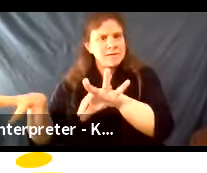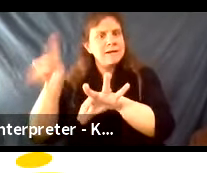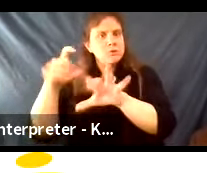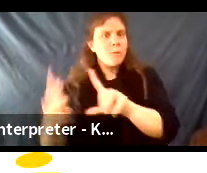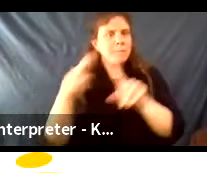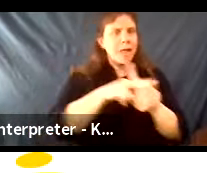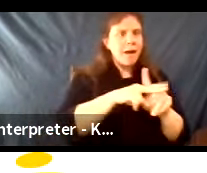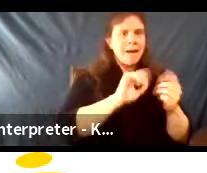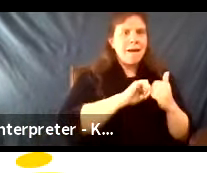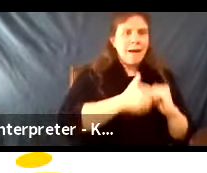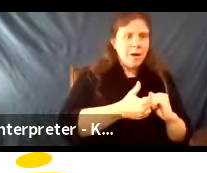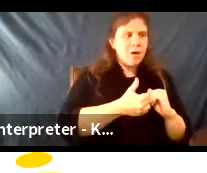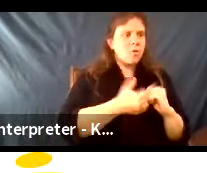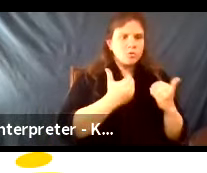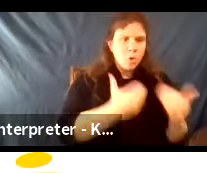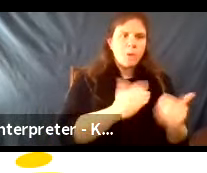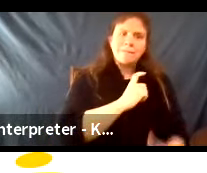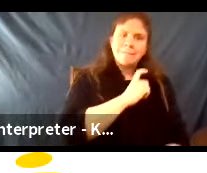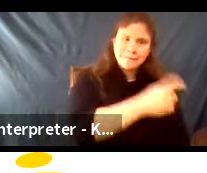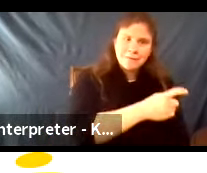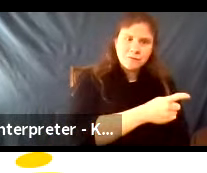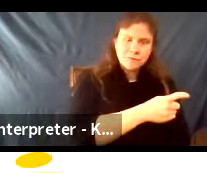language access